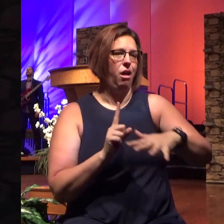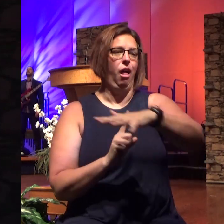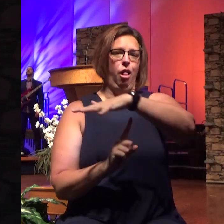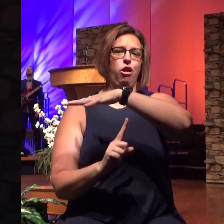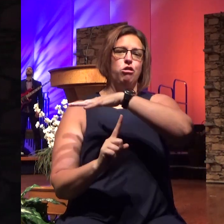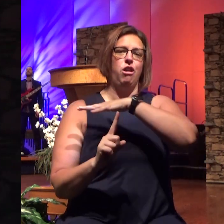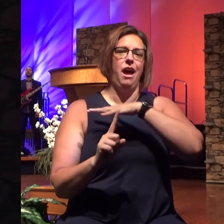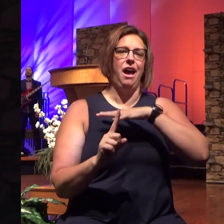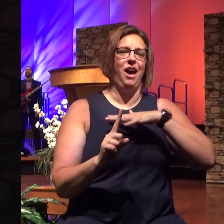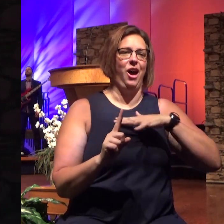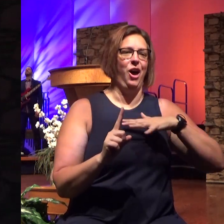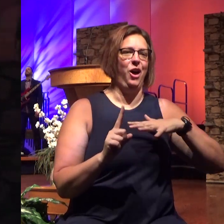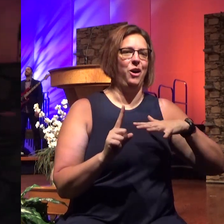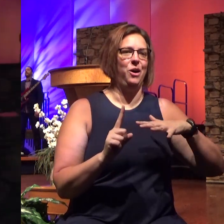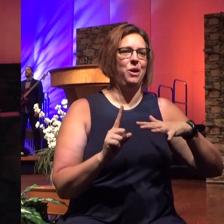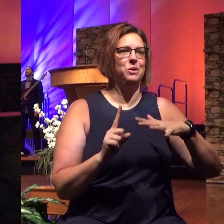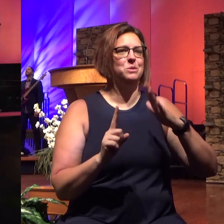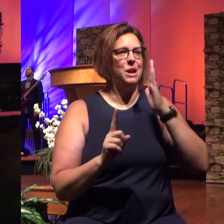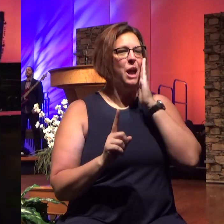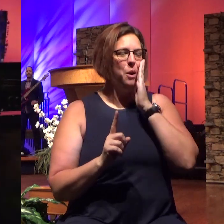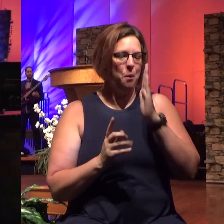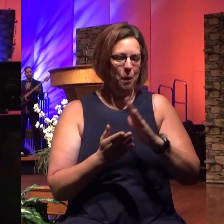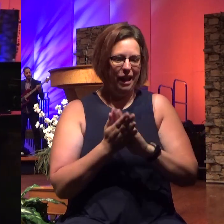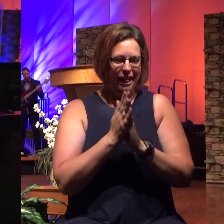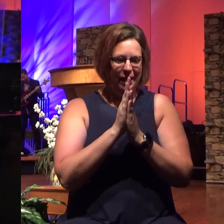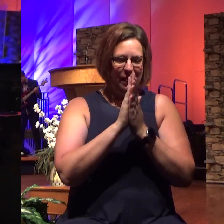me. It will be